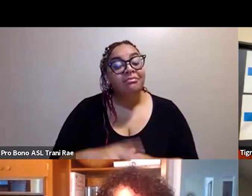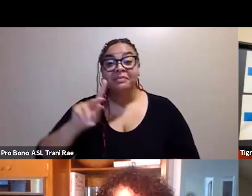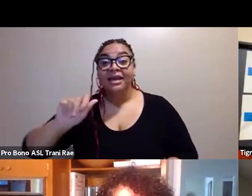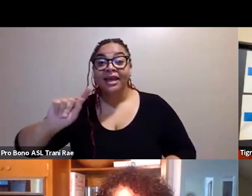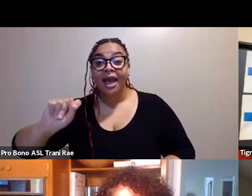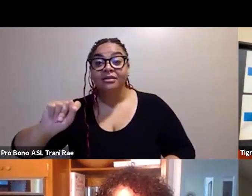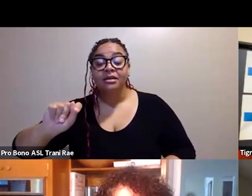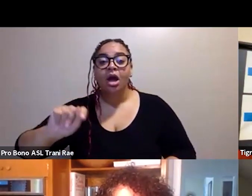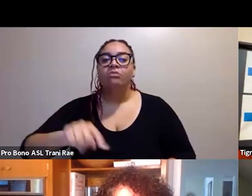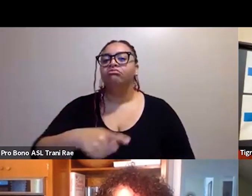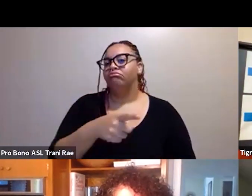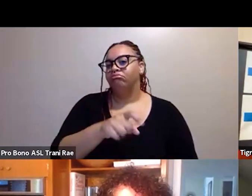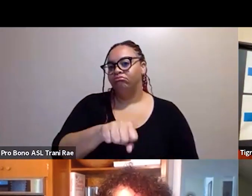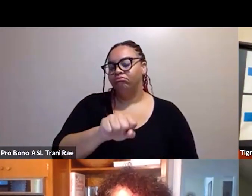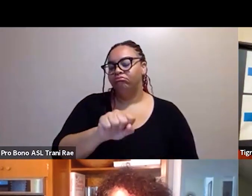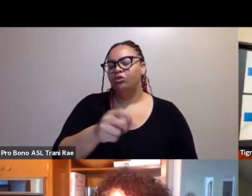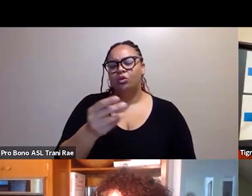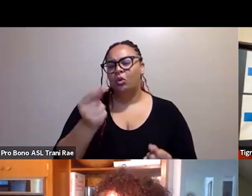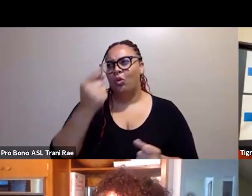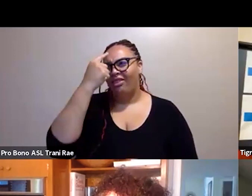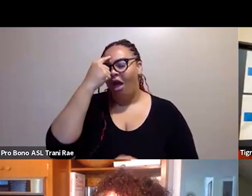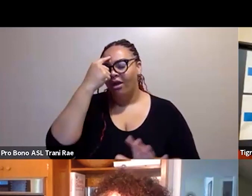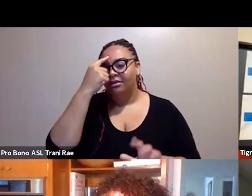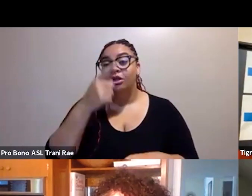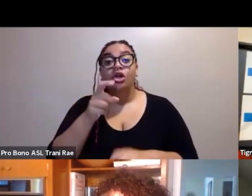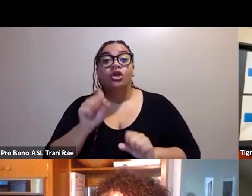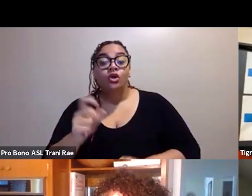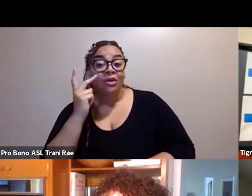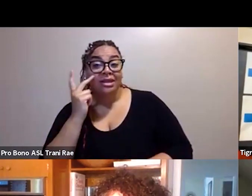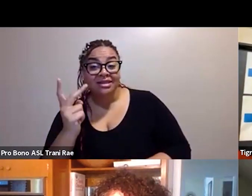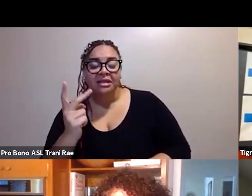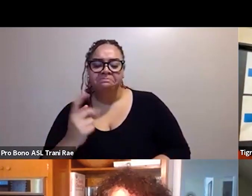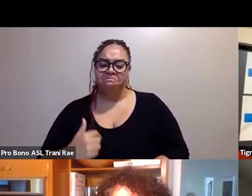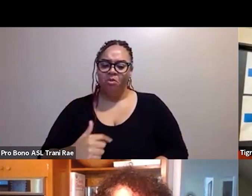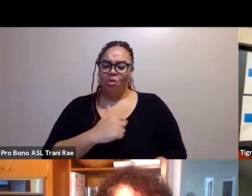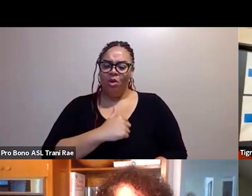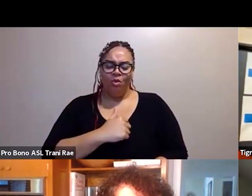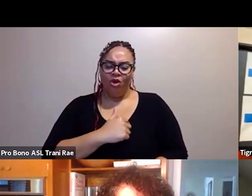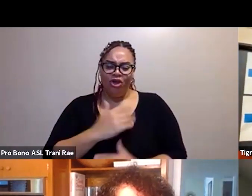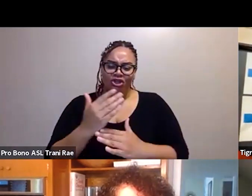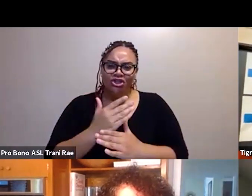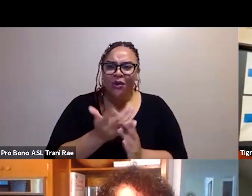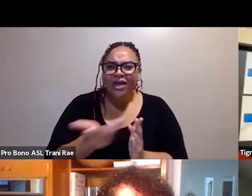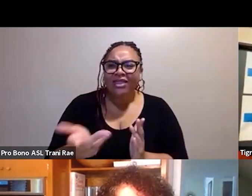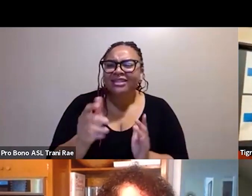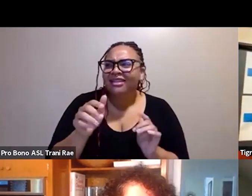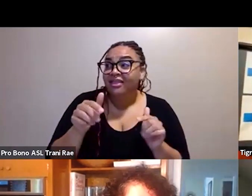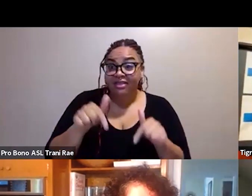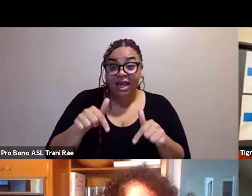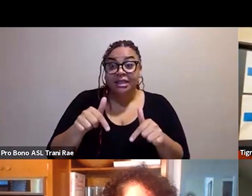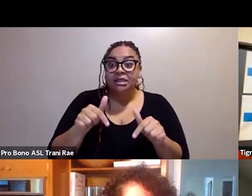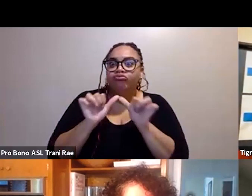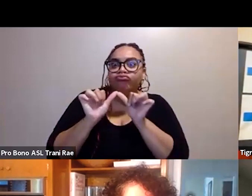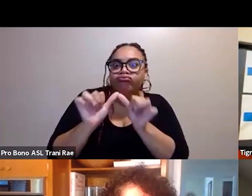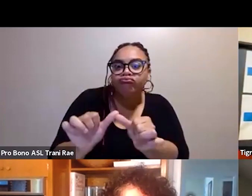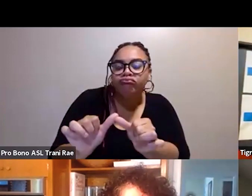Just a quick thought that you can see, like, when we were sharing things like this constantly, like how inspiring it is, because